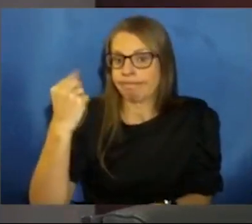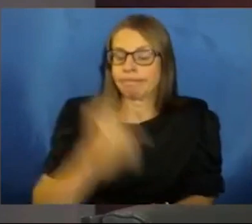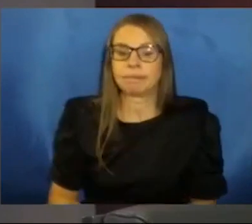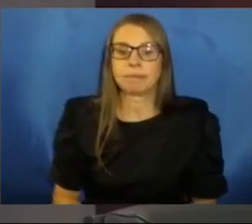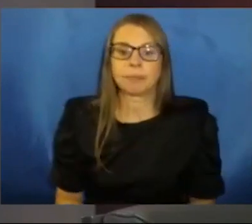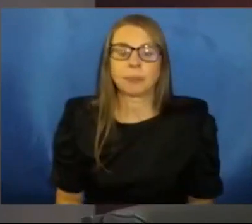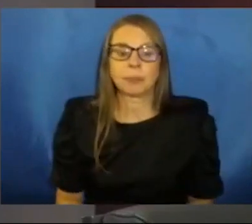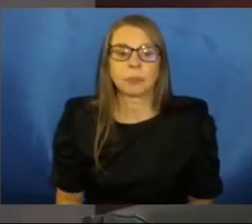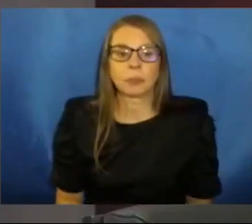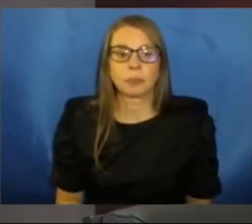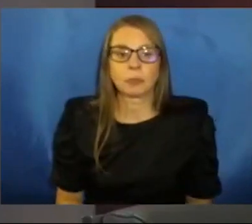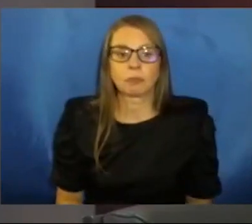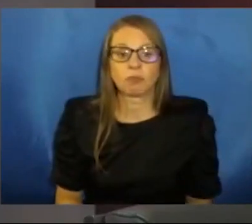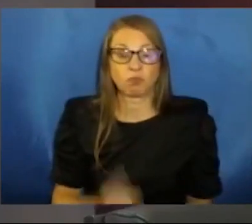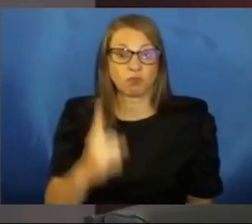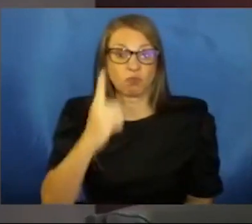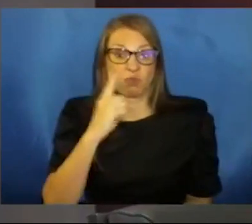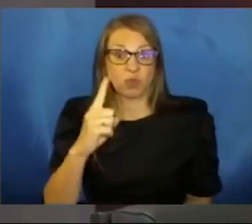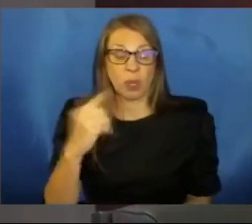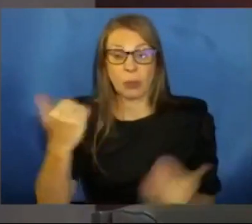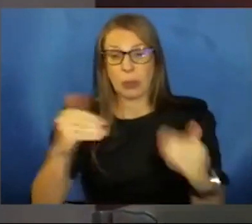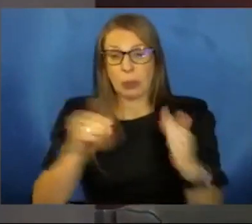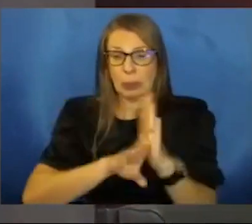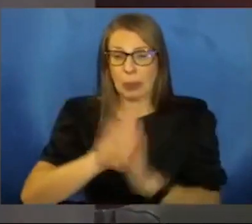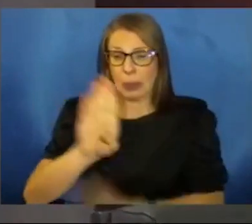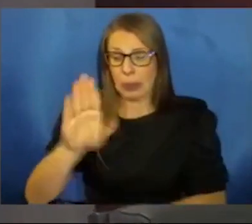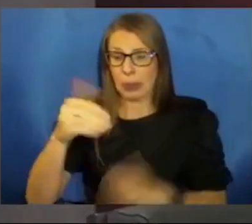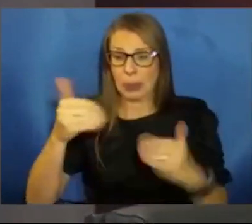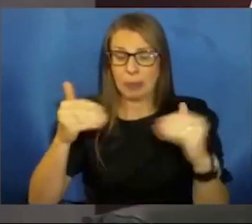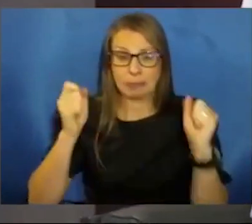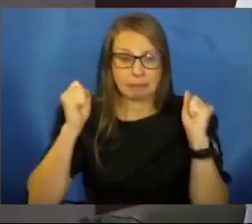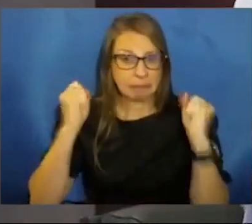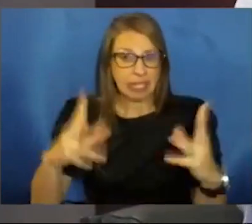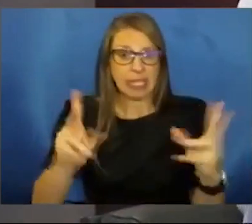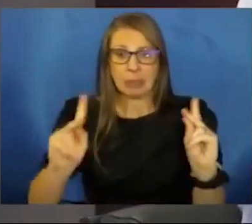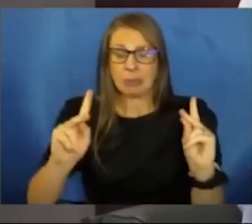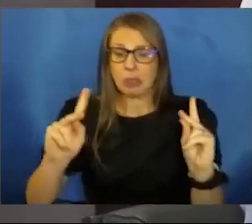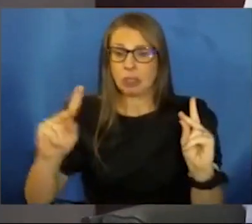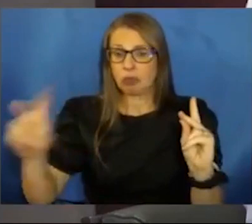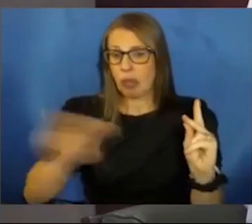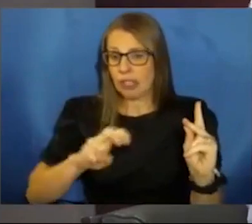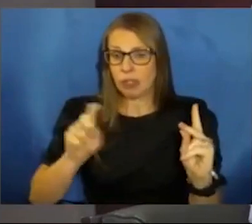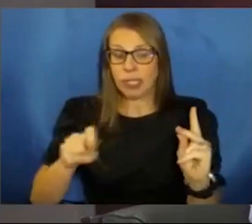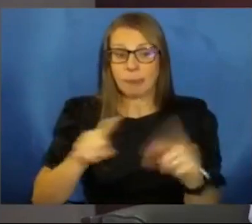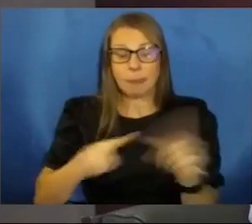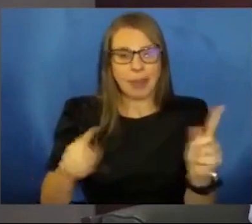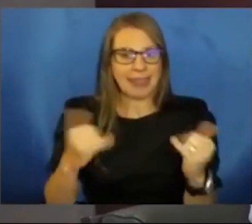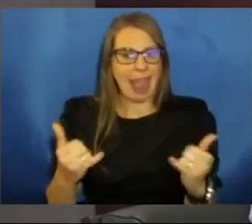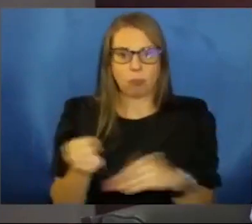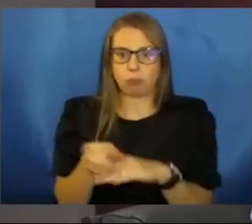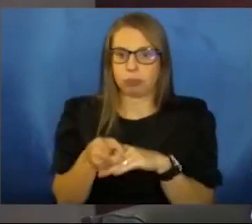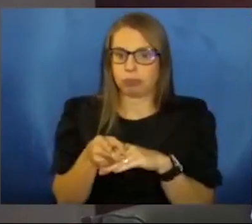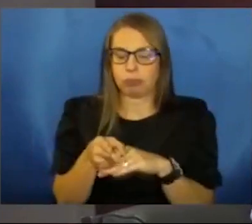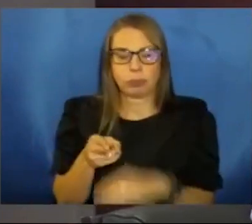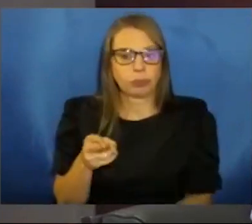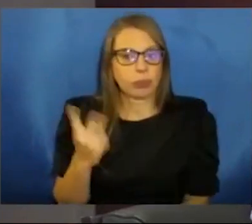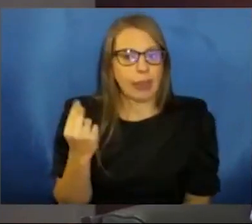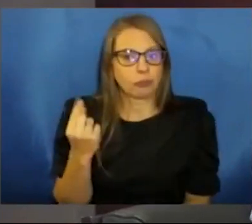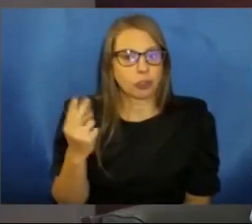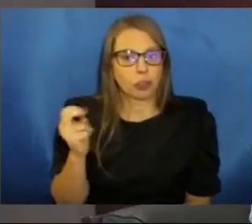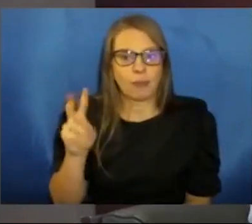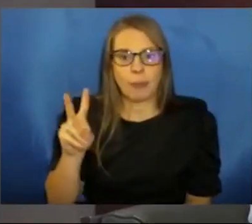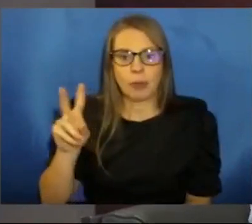No. Lately, certainly. You know, we saw probably the closest we came to this was back in November and December when we had the